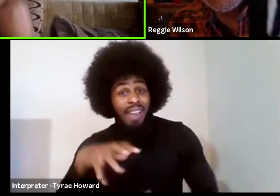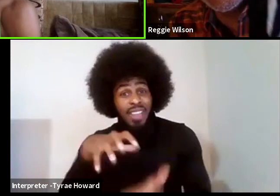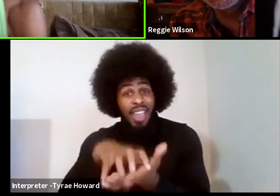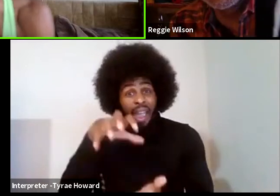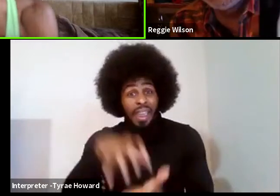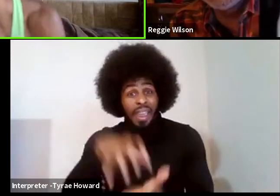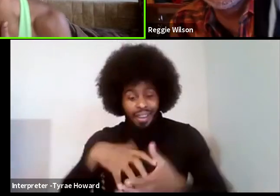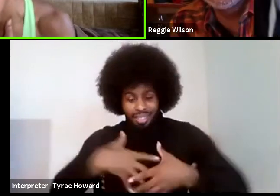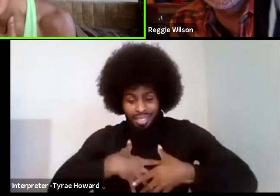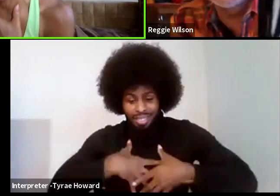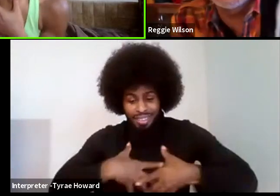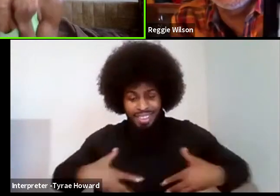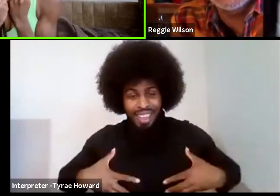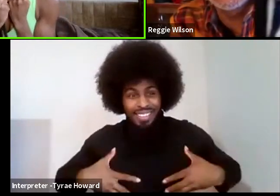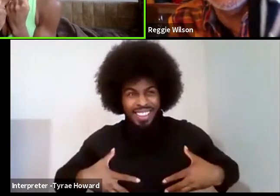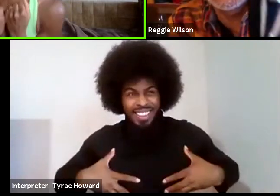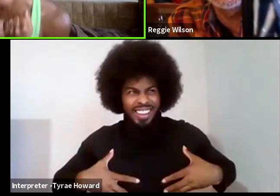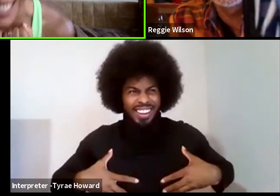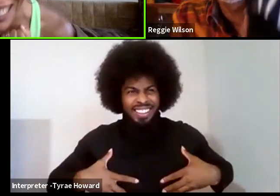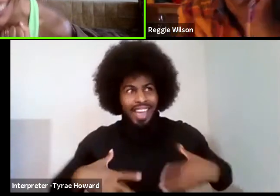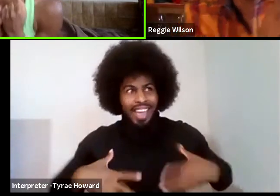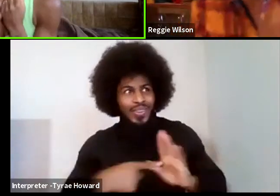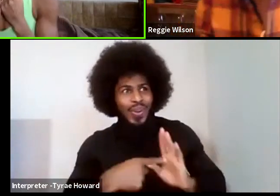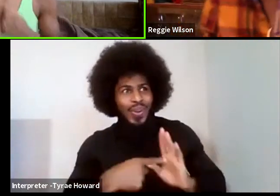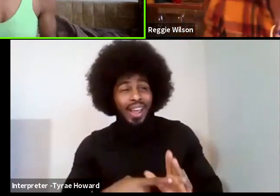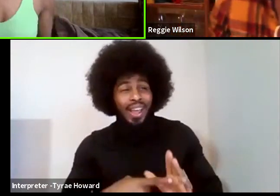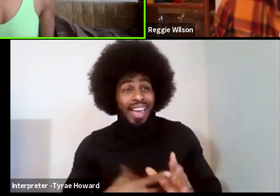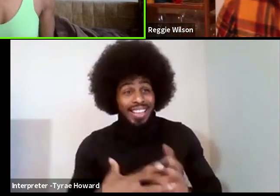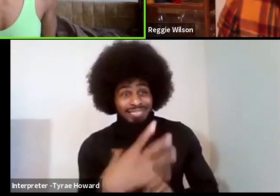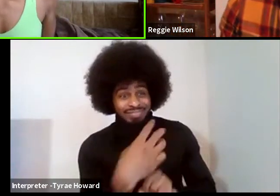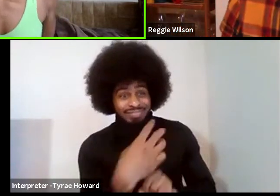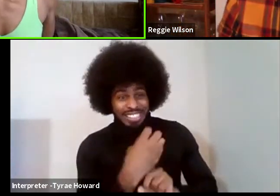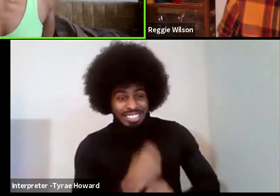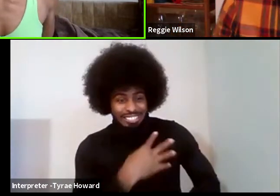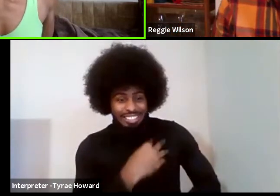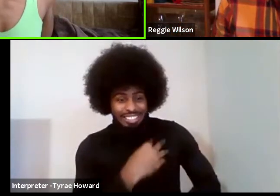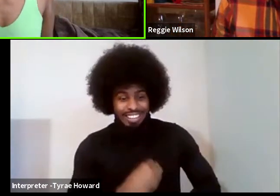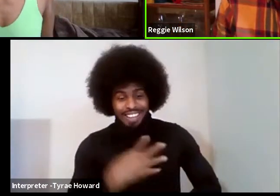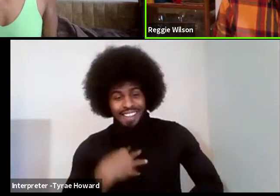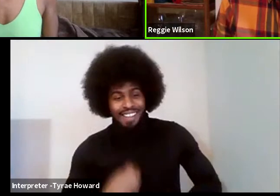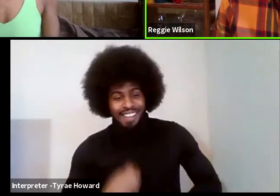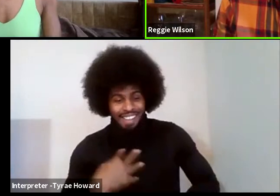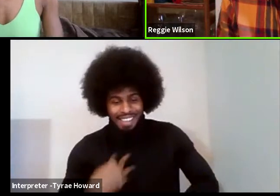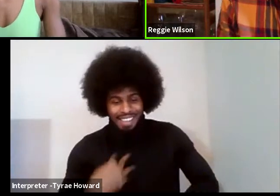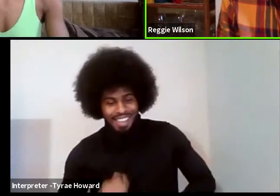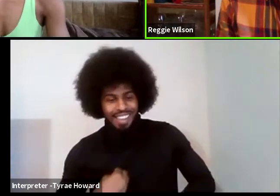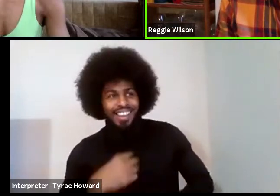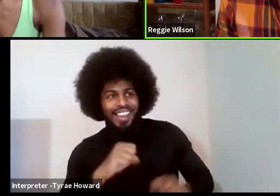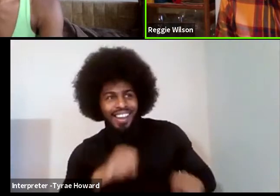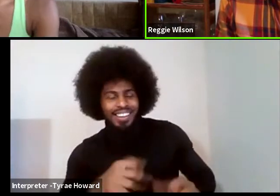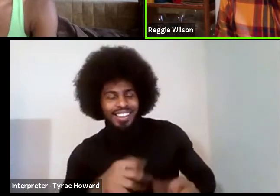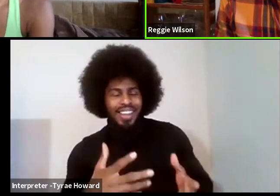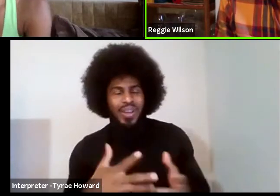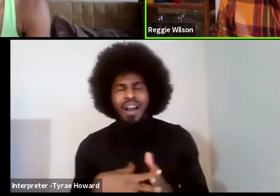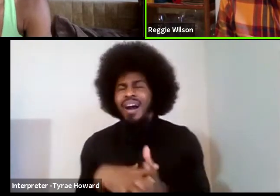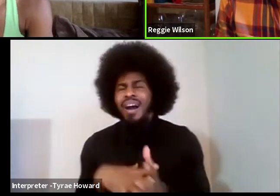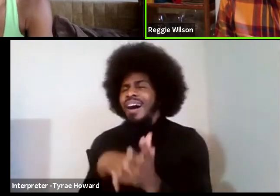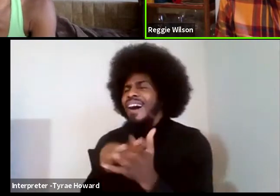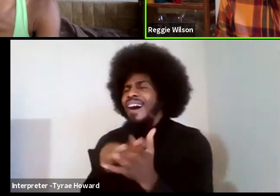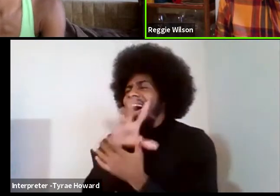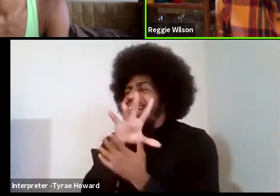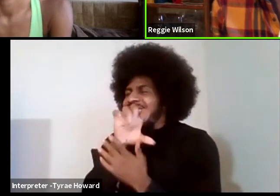Yes. I love it. Queen. So just the thought of